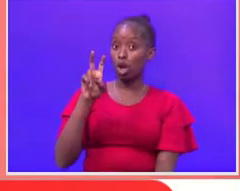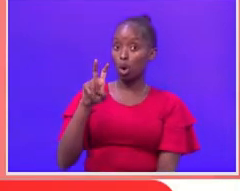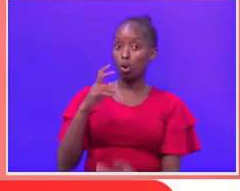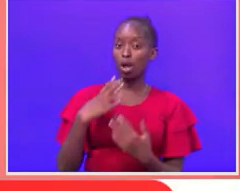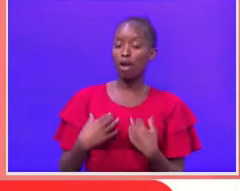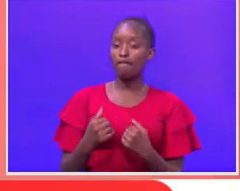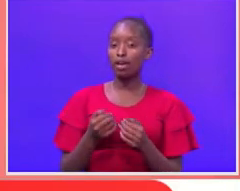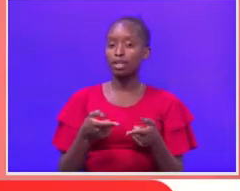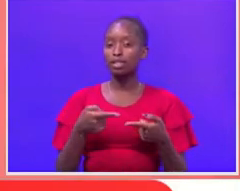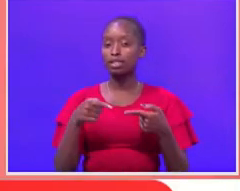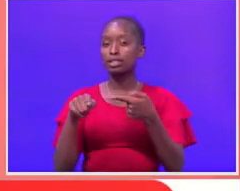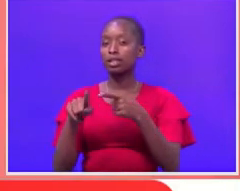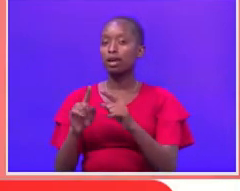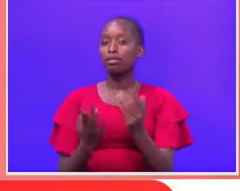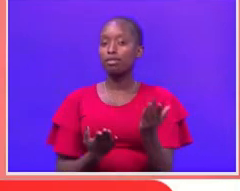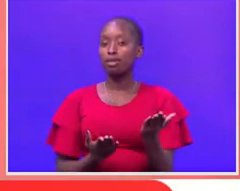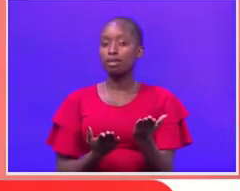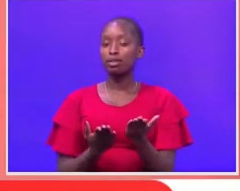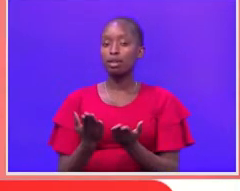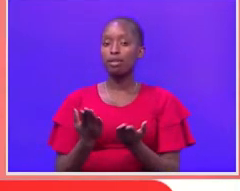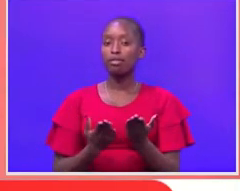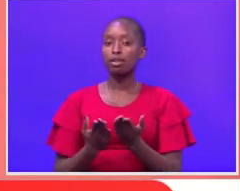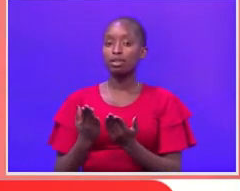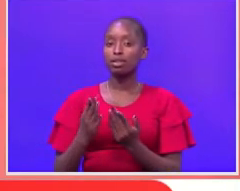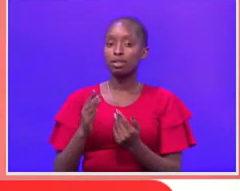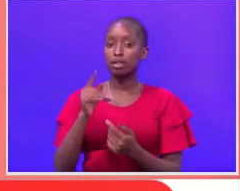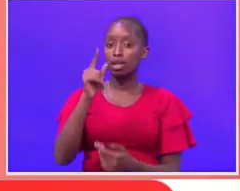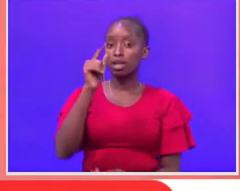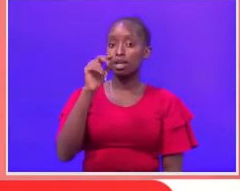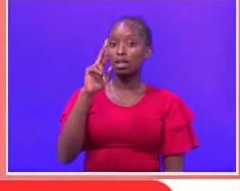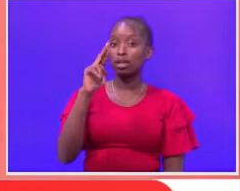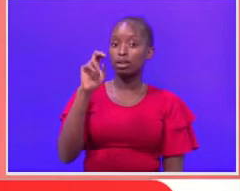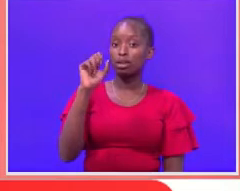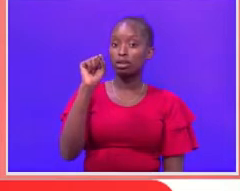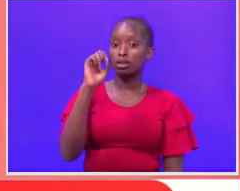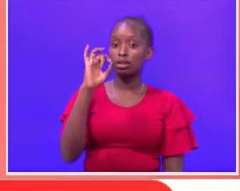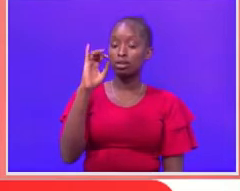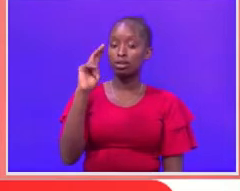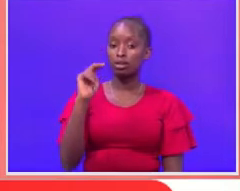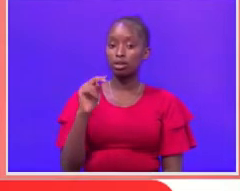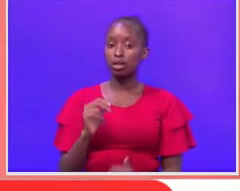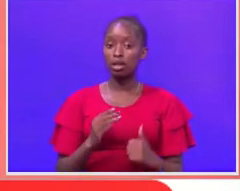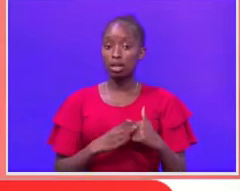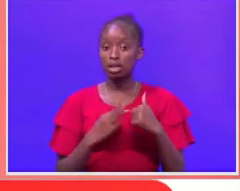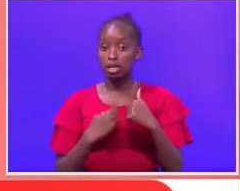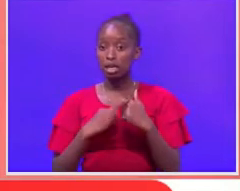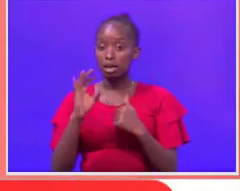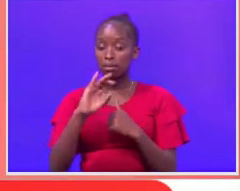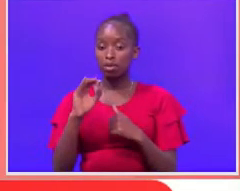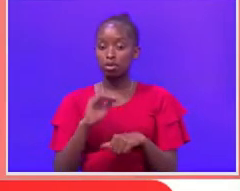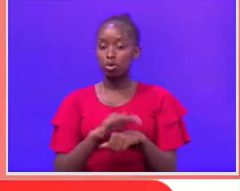self-service transactions in the high 90s. You know, 98% is as good as it gets in